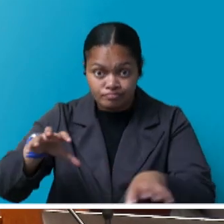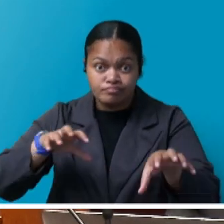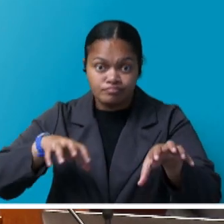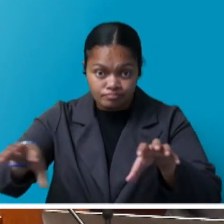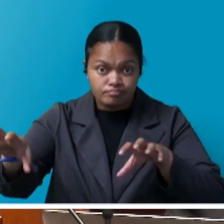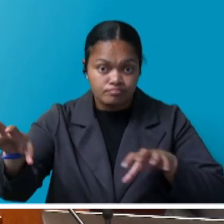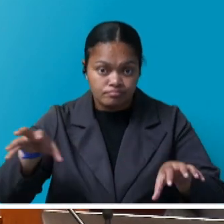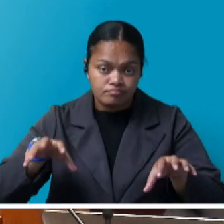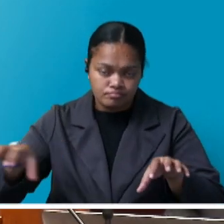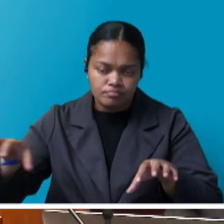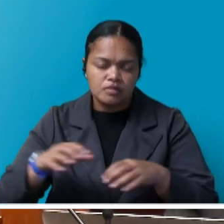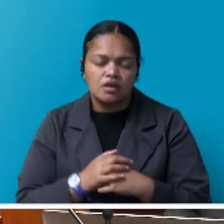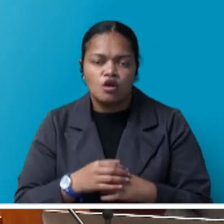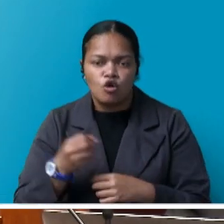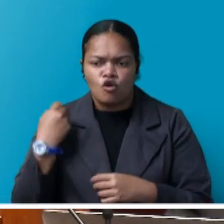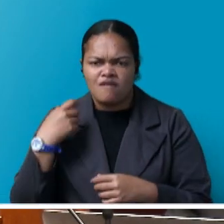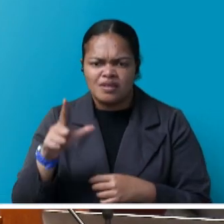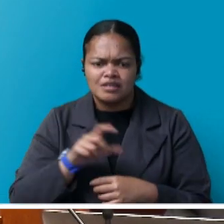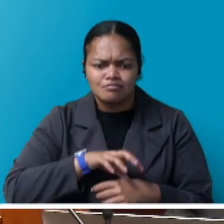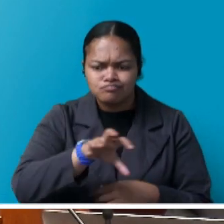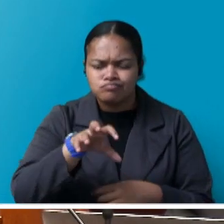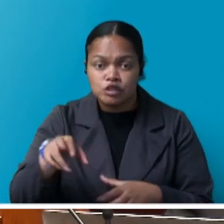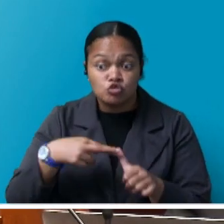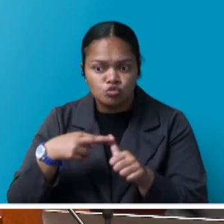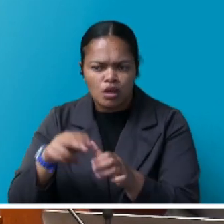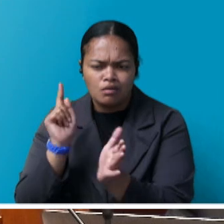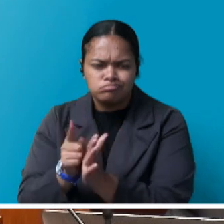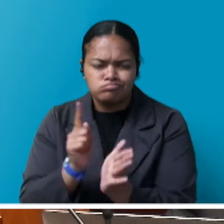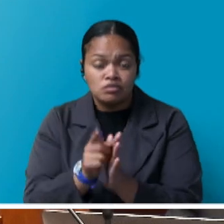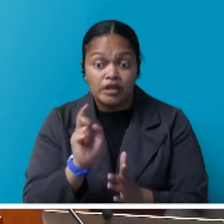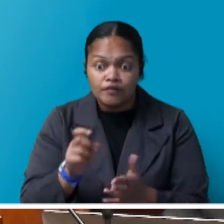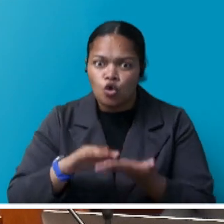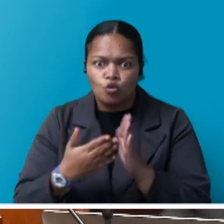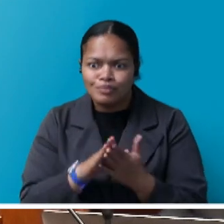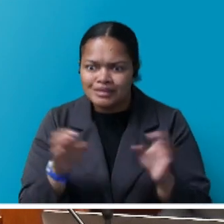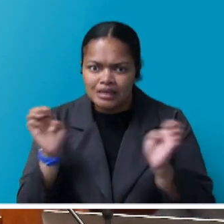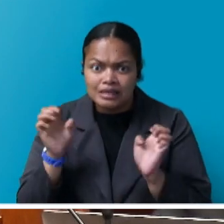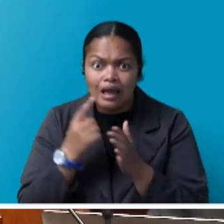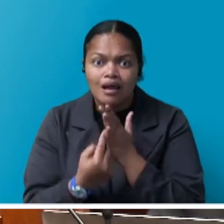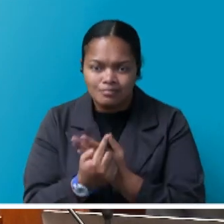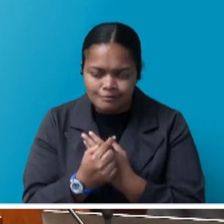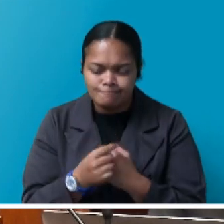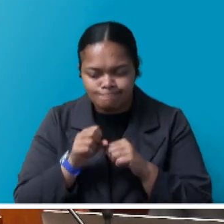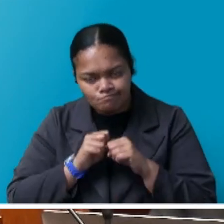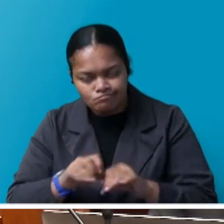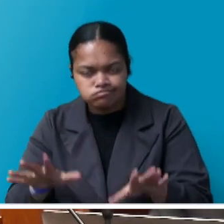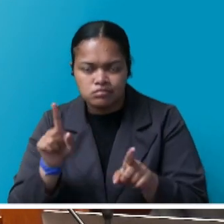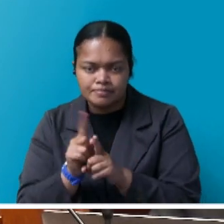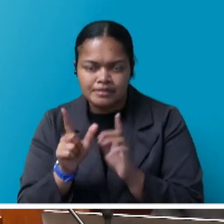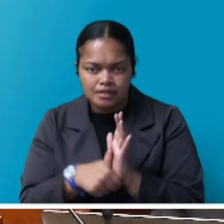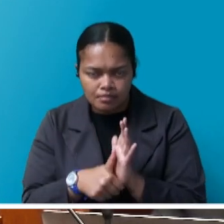divisional commissioners and district officers to respond effectively to community needs. We will also enhance community participation in